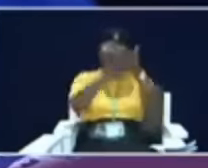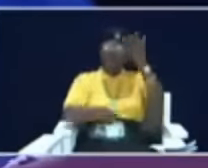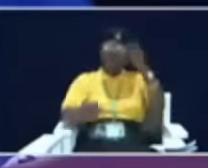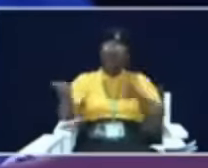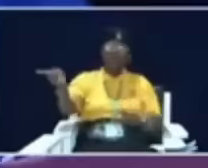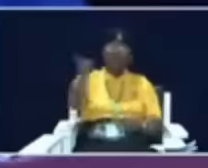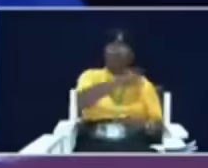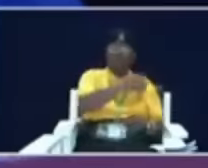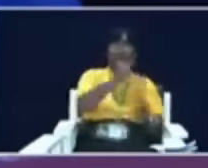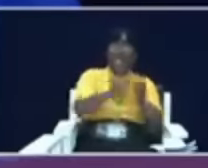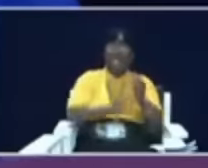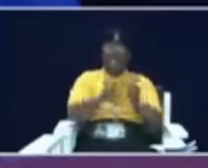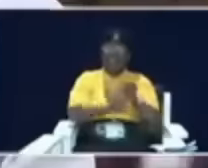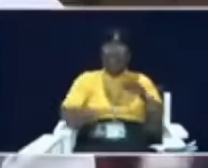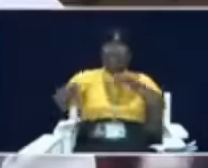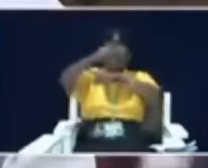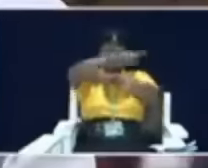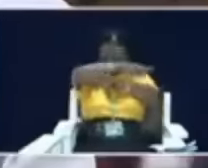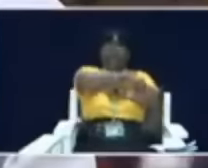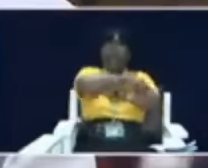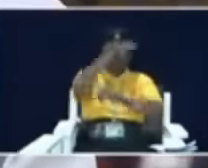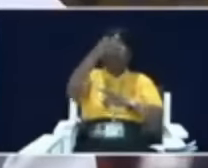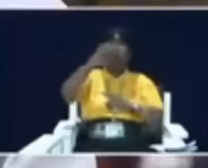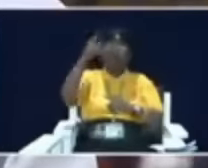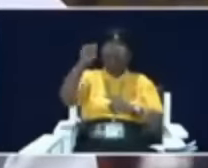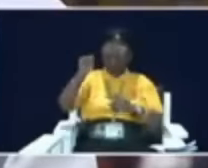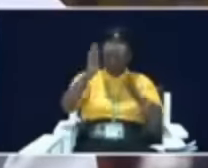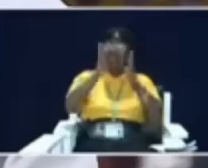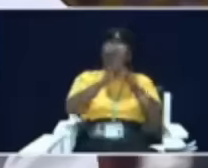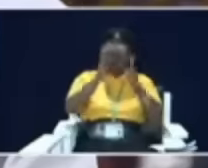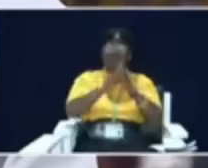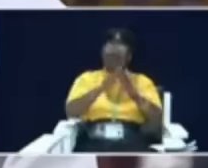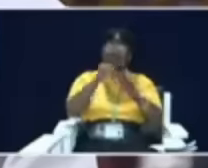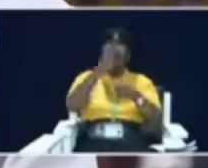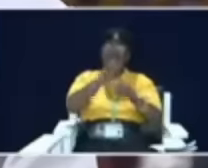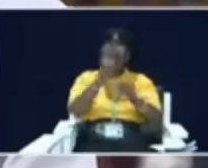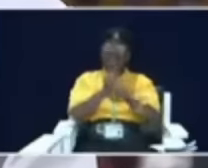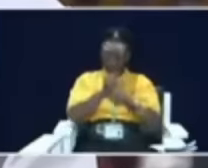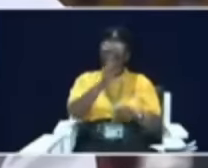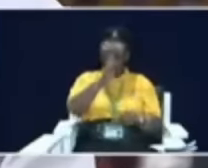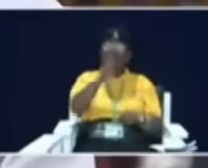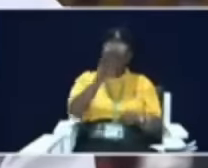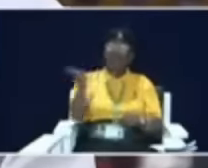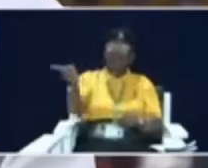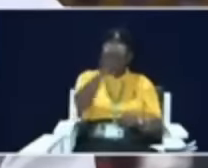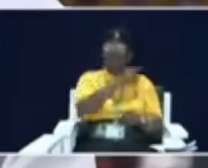every day of the Congress, make sure you attend.